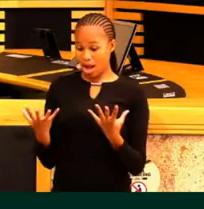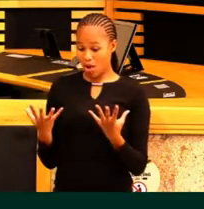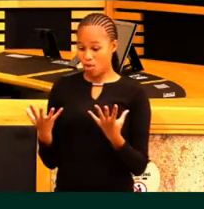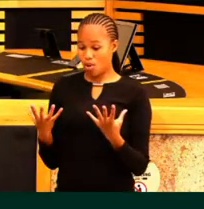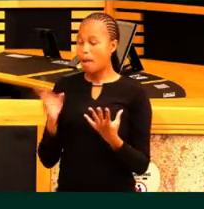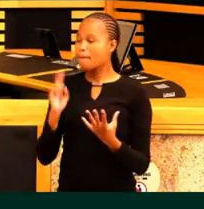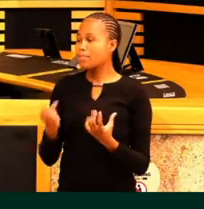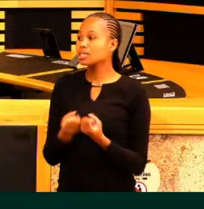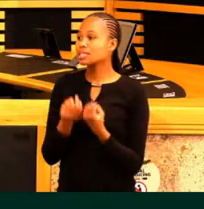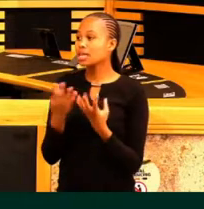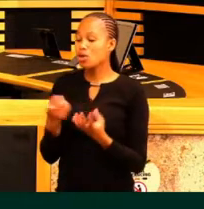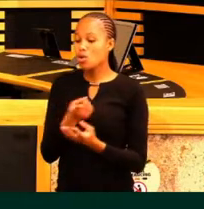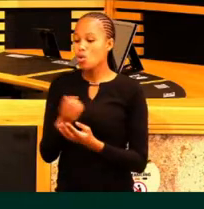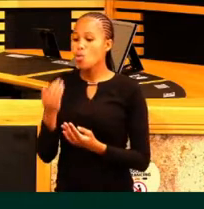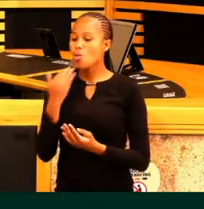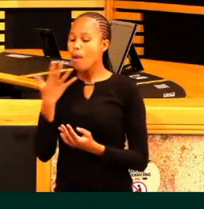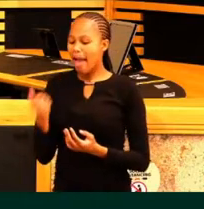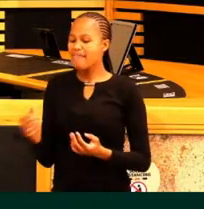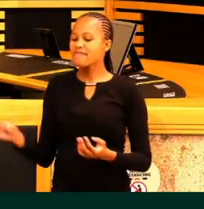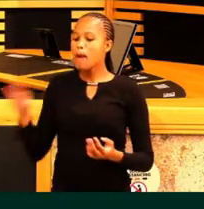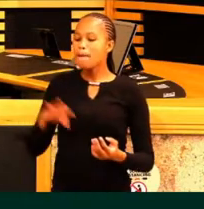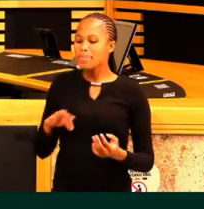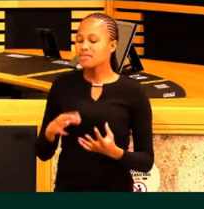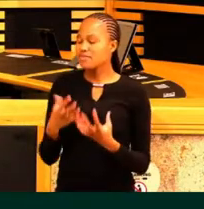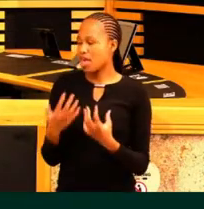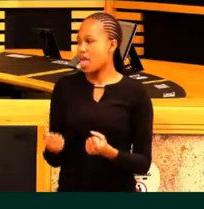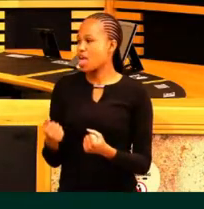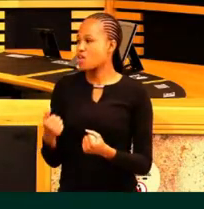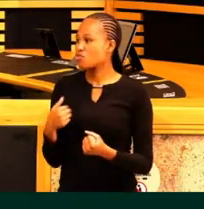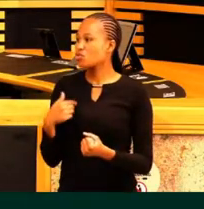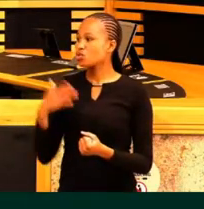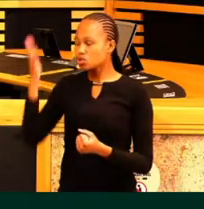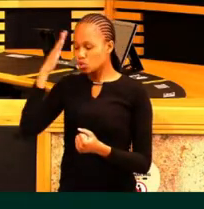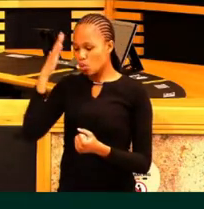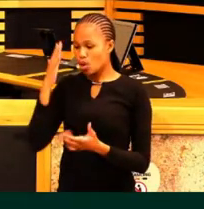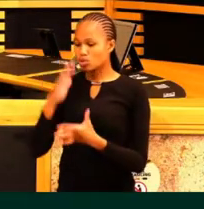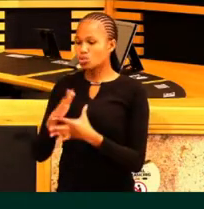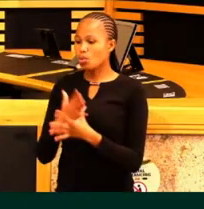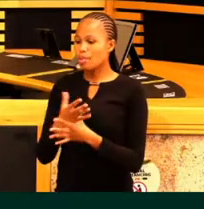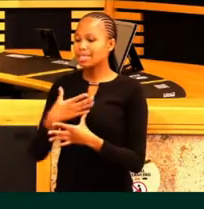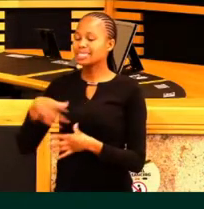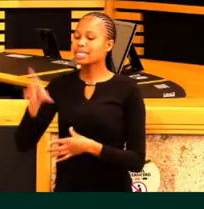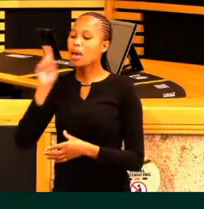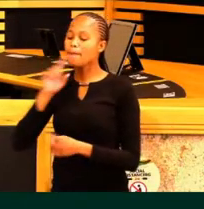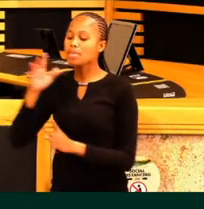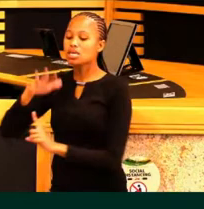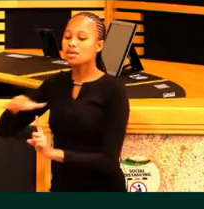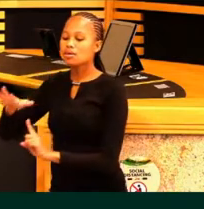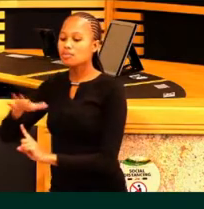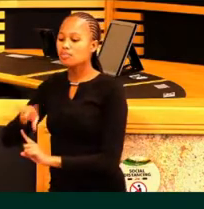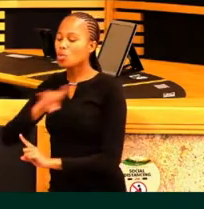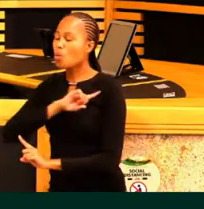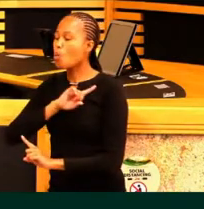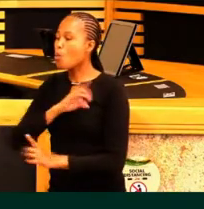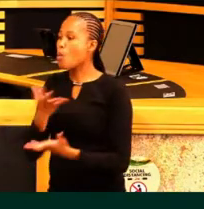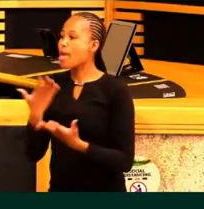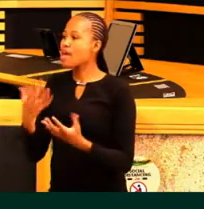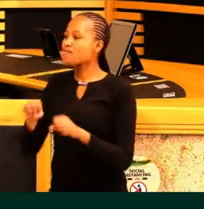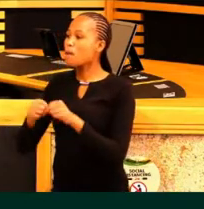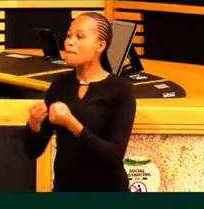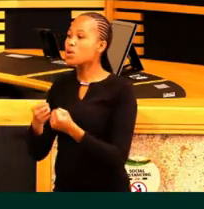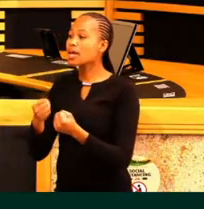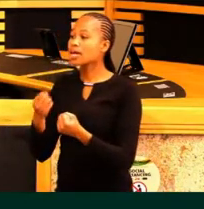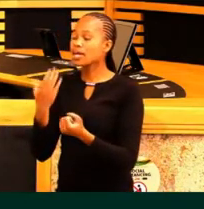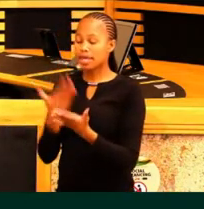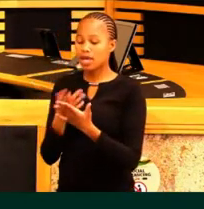those that have benefited where we have green areas and where we have gray areas so that we use the